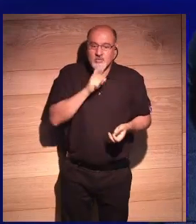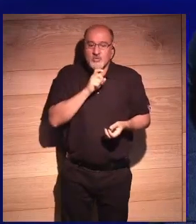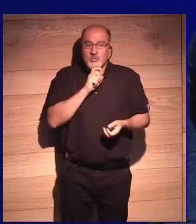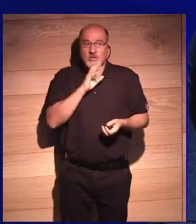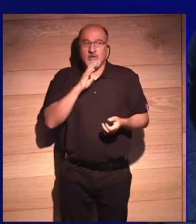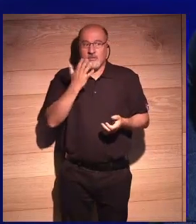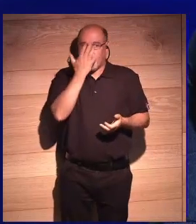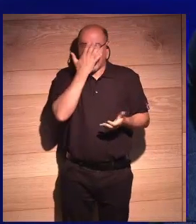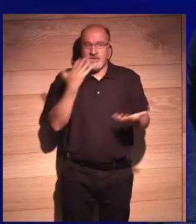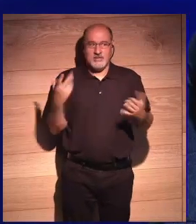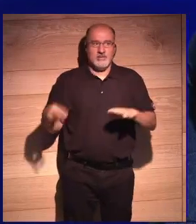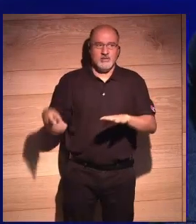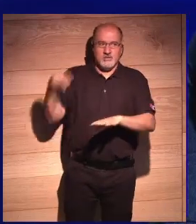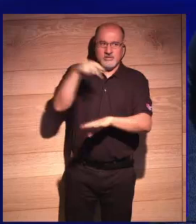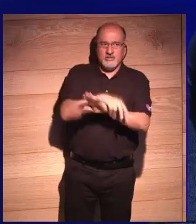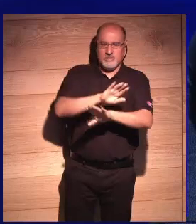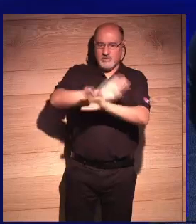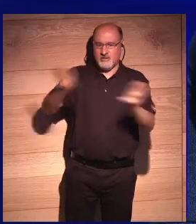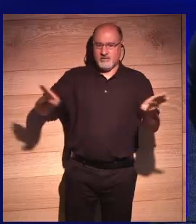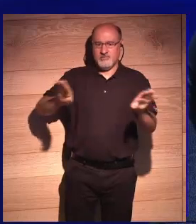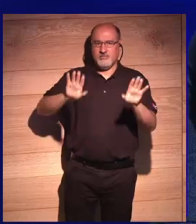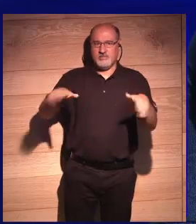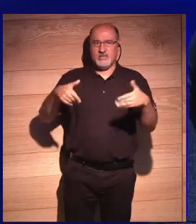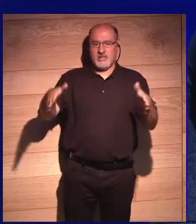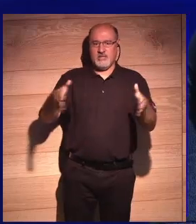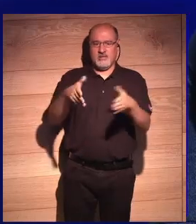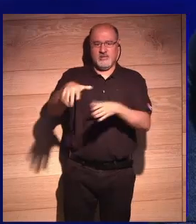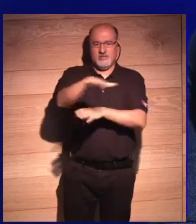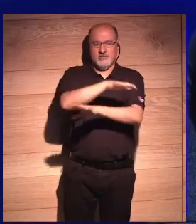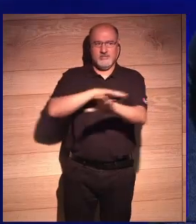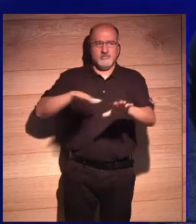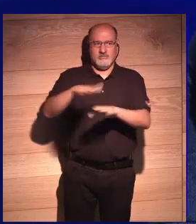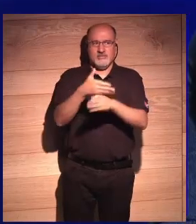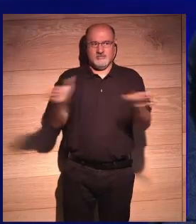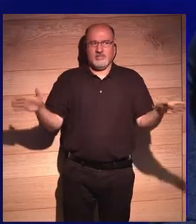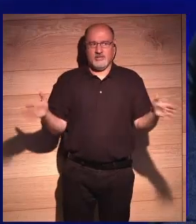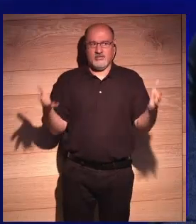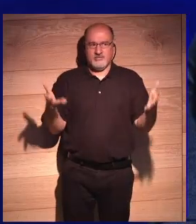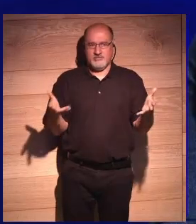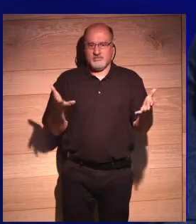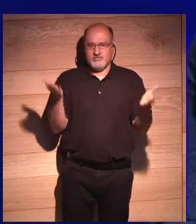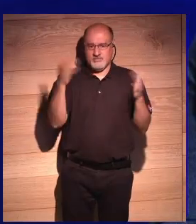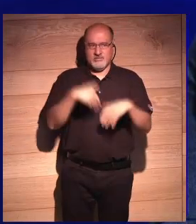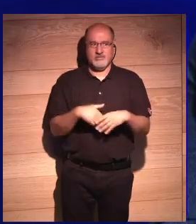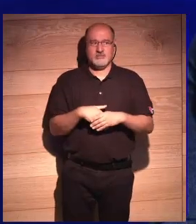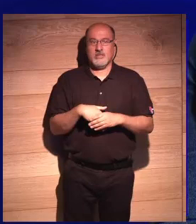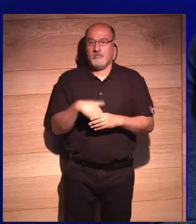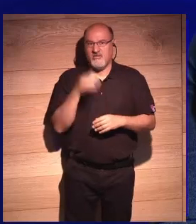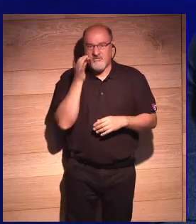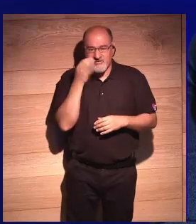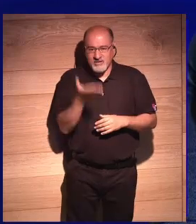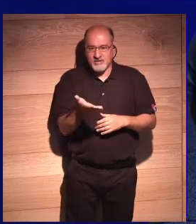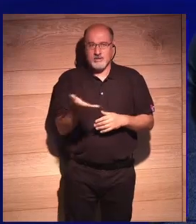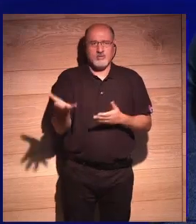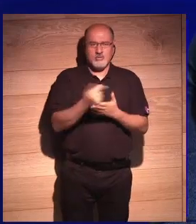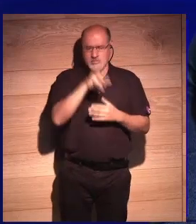on, how he felt. If an avatar went on, walked on him, they said, no, leave him some space. Space,